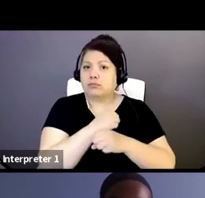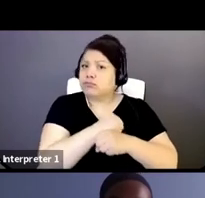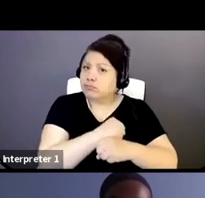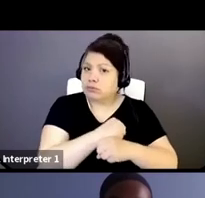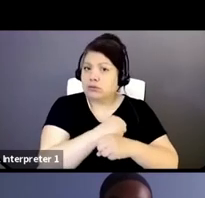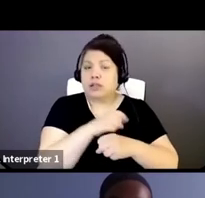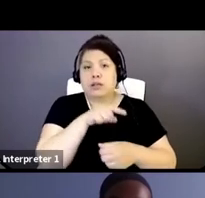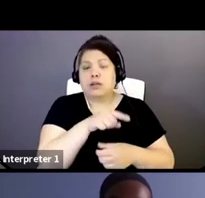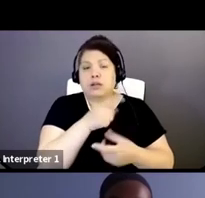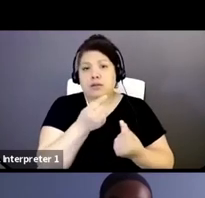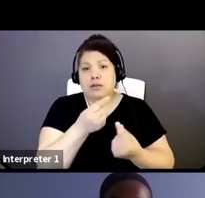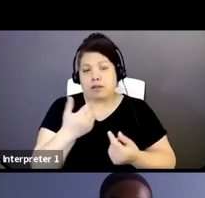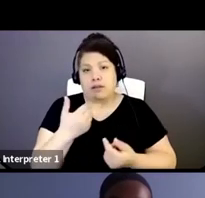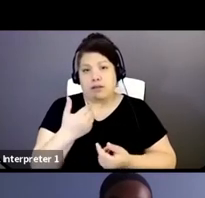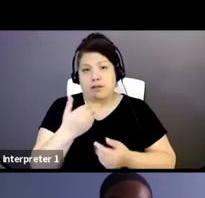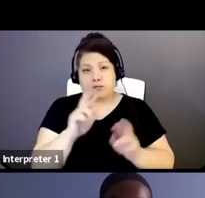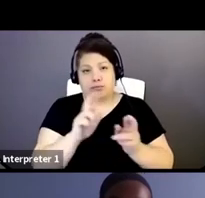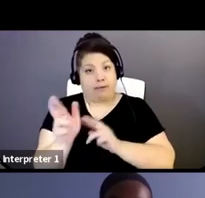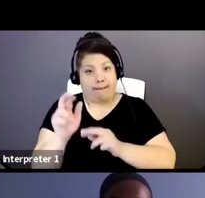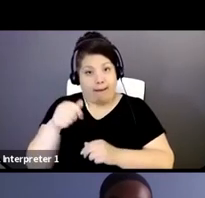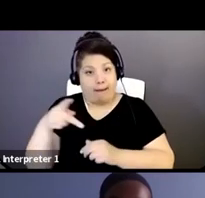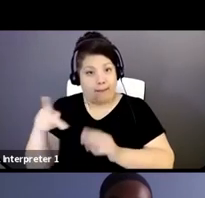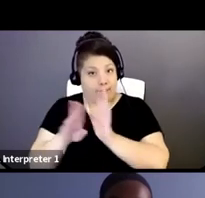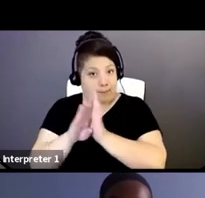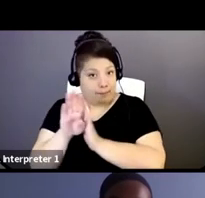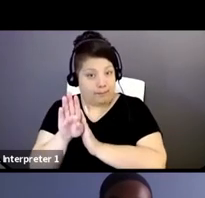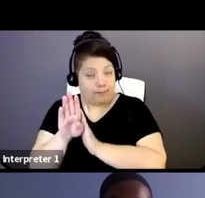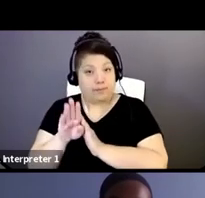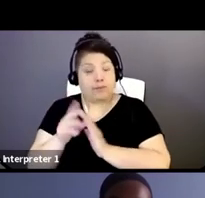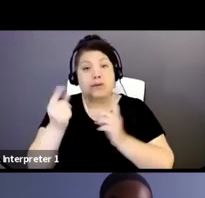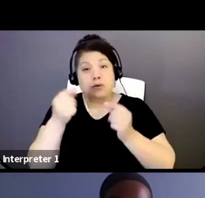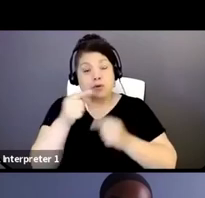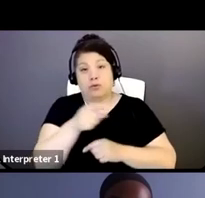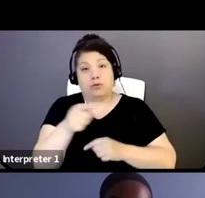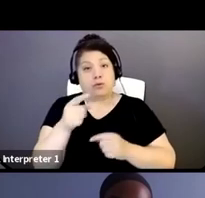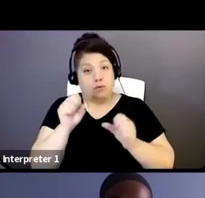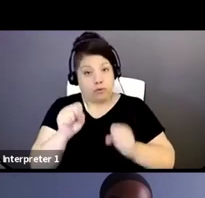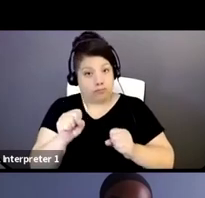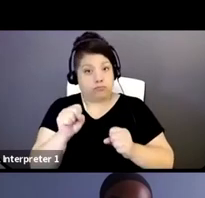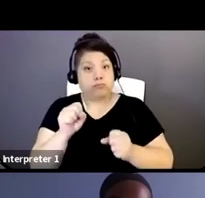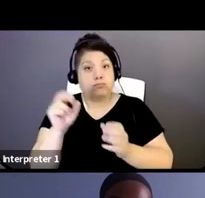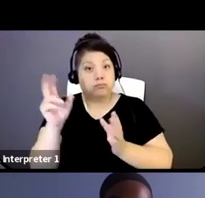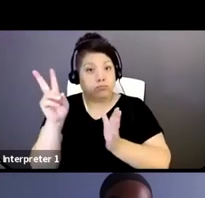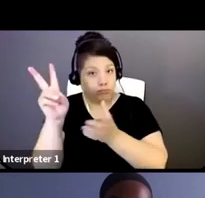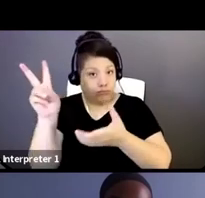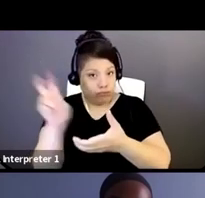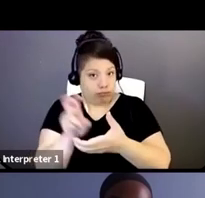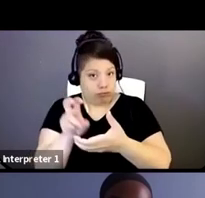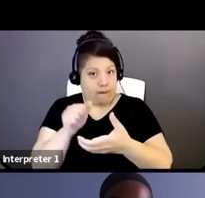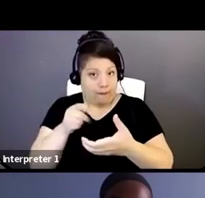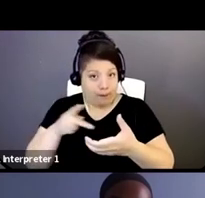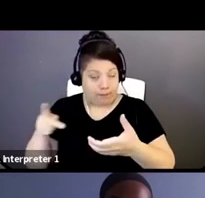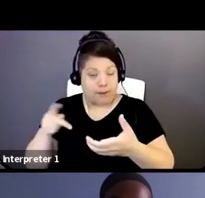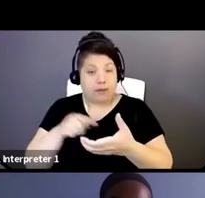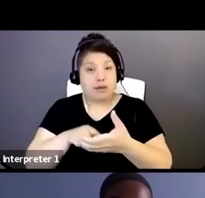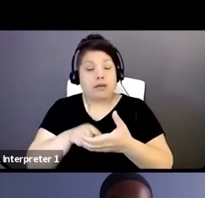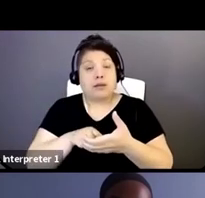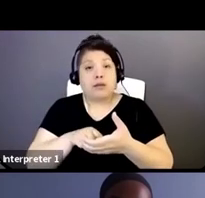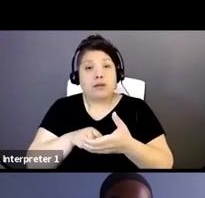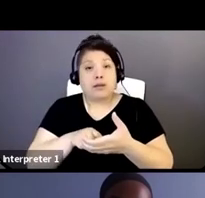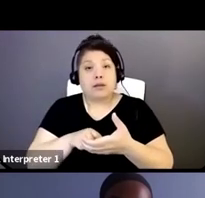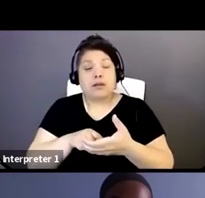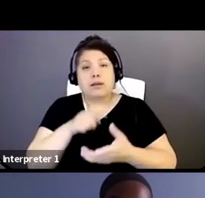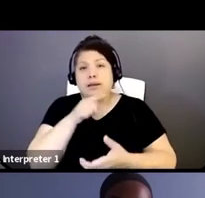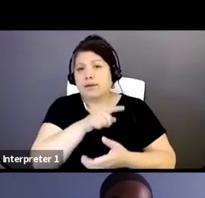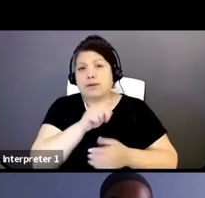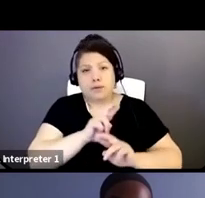like beds and stuff. They all sign up for this app. And so on the back end, you know, they put in